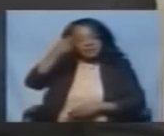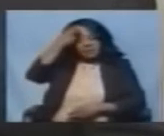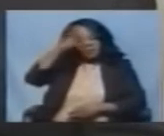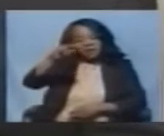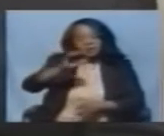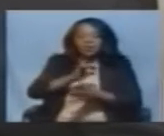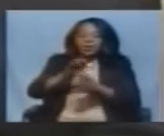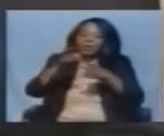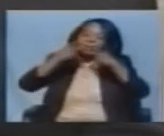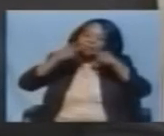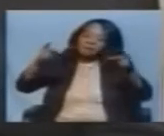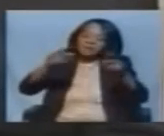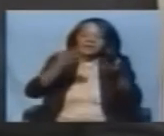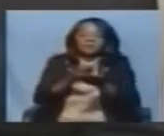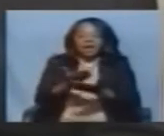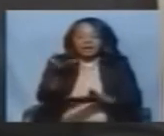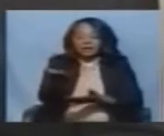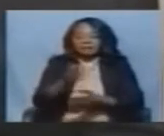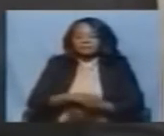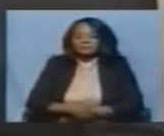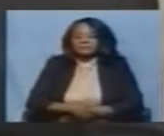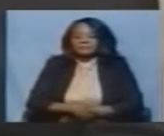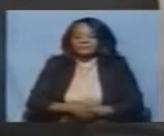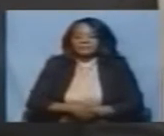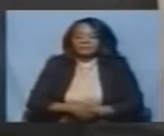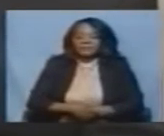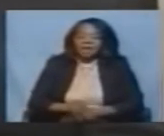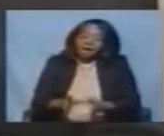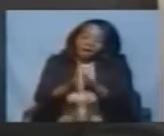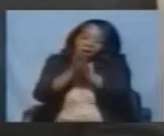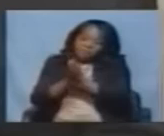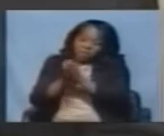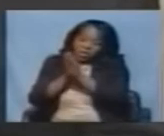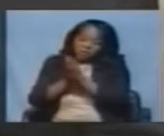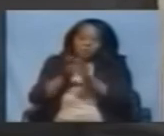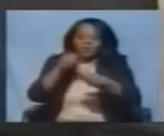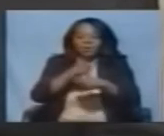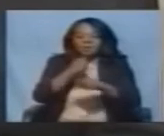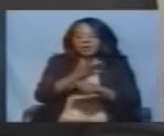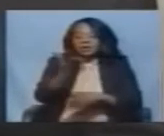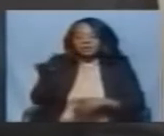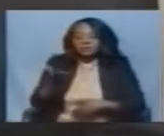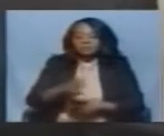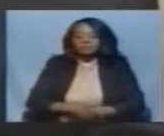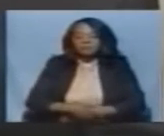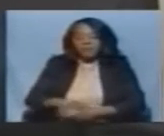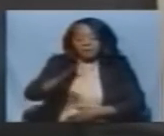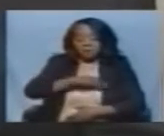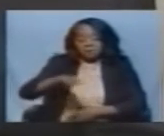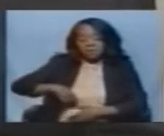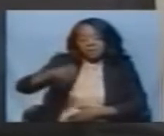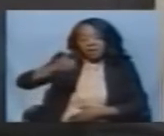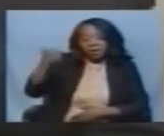in public procurement. So the issue is that we're making this appeal, cry and call, if you like, for any member who